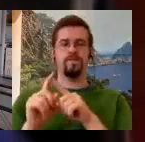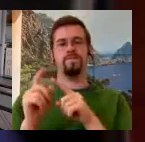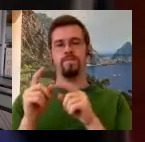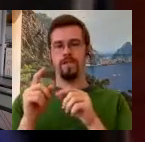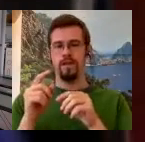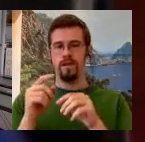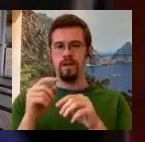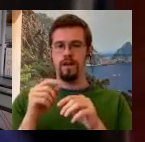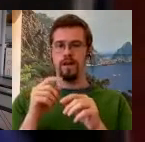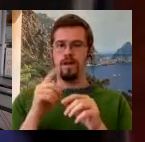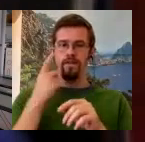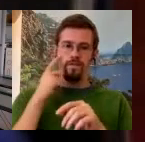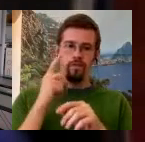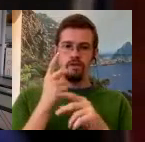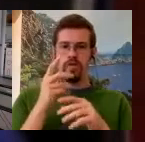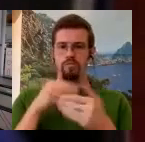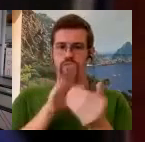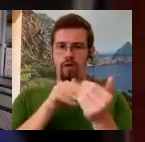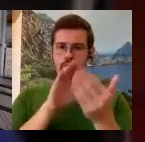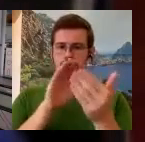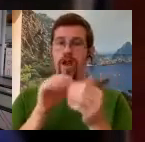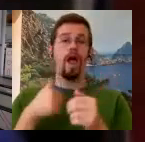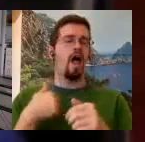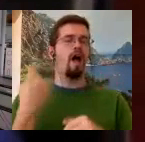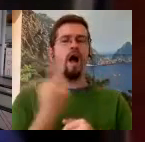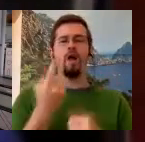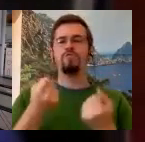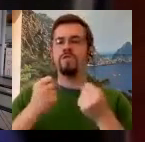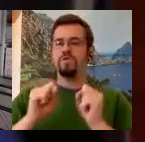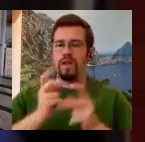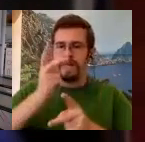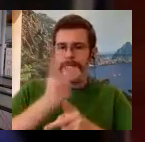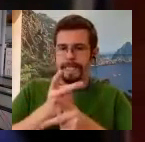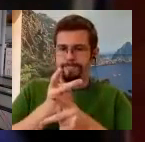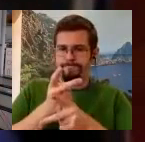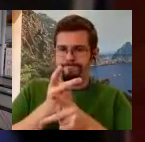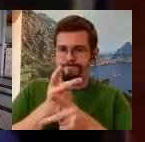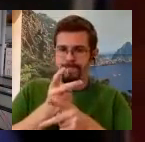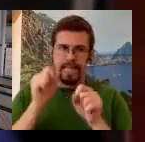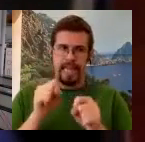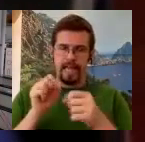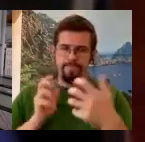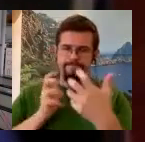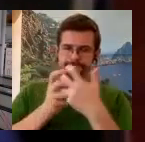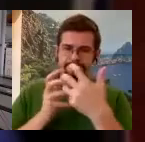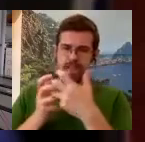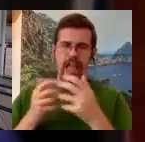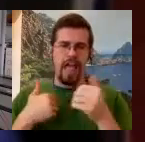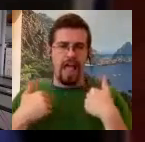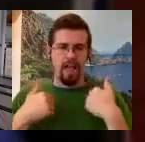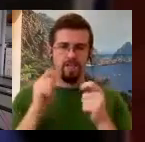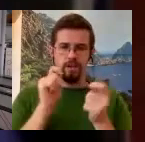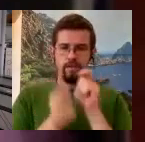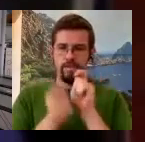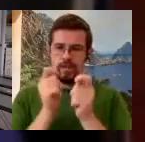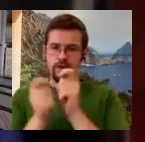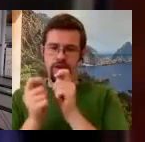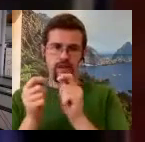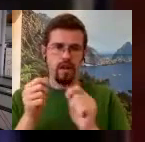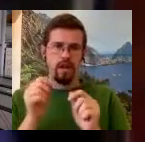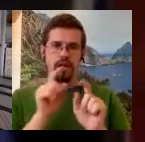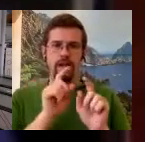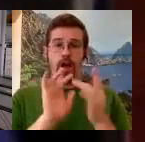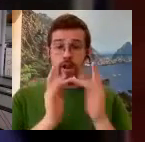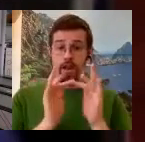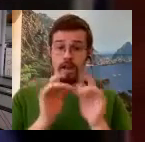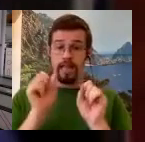math, every time I've tried to maintain compatibility, and I have conversion routines that are online, different places that help you convert